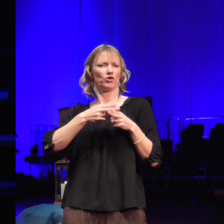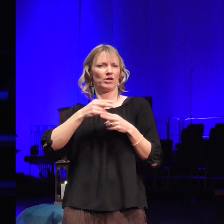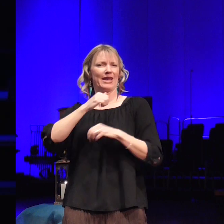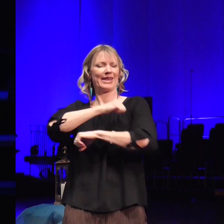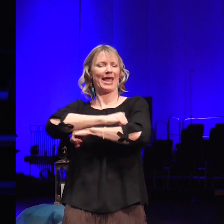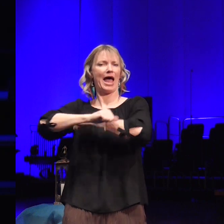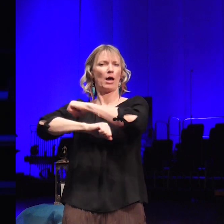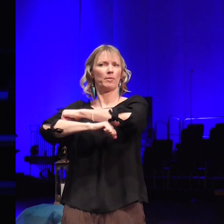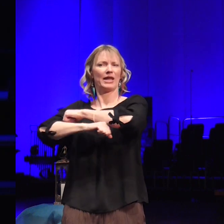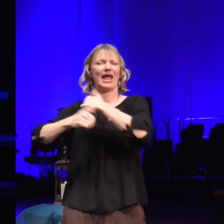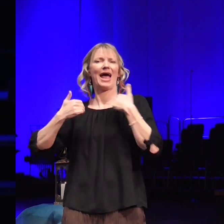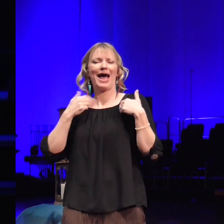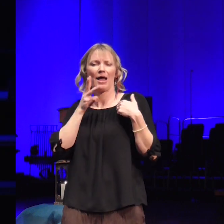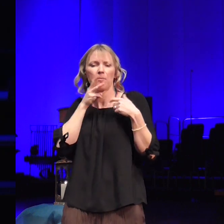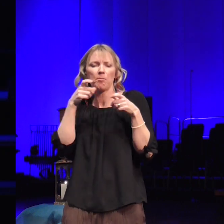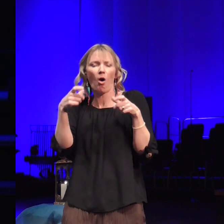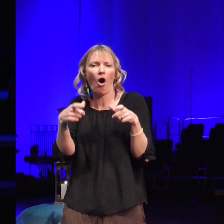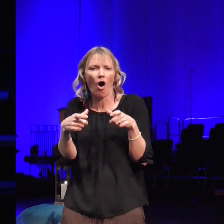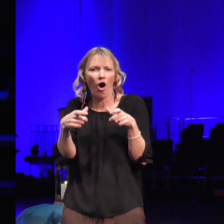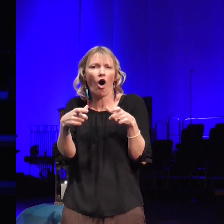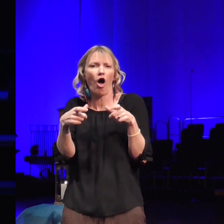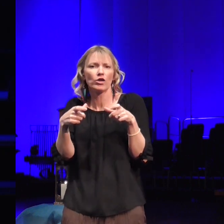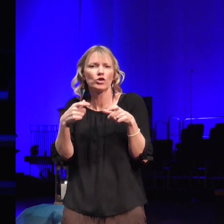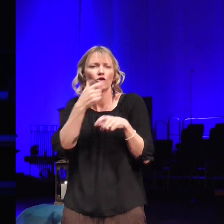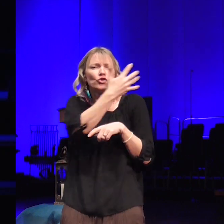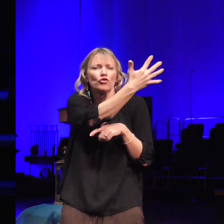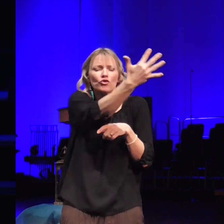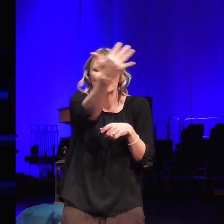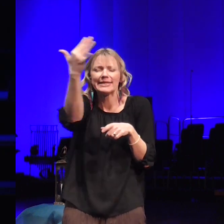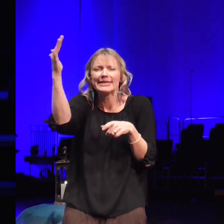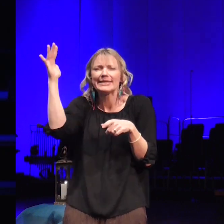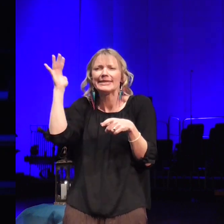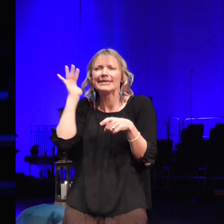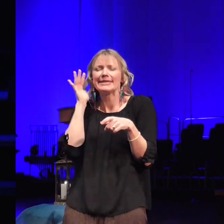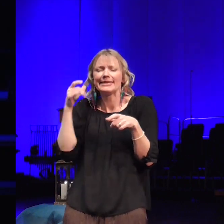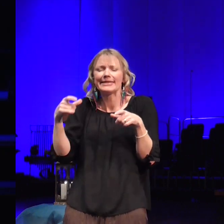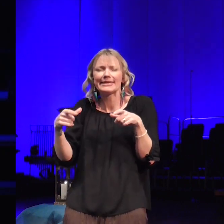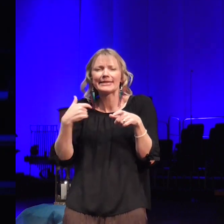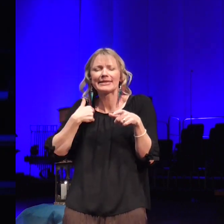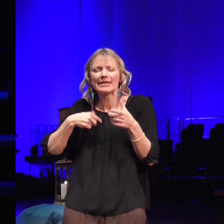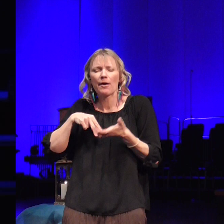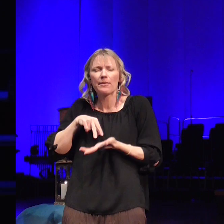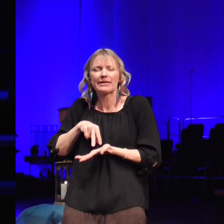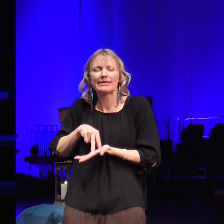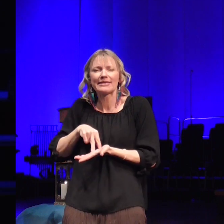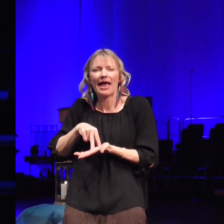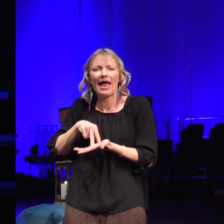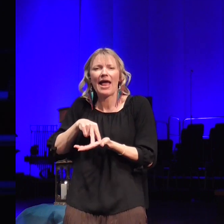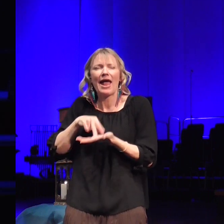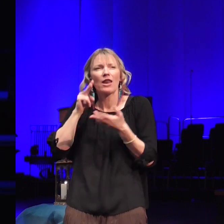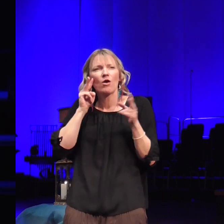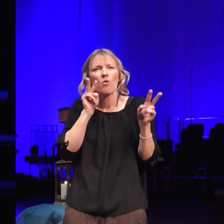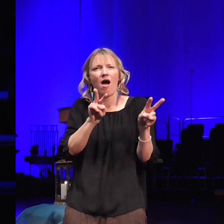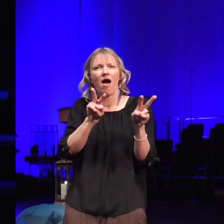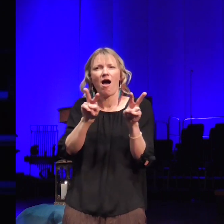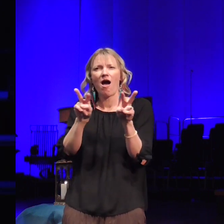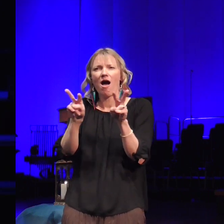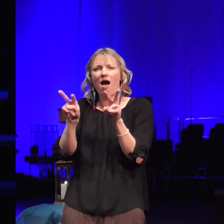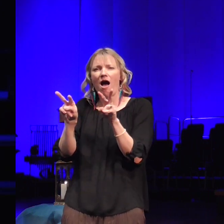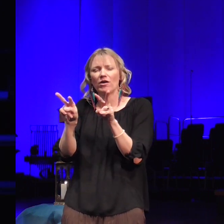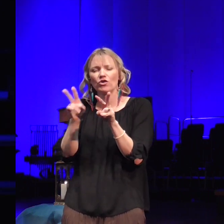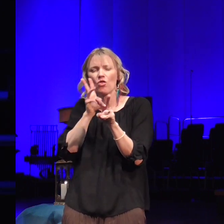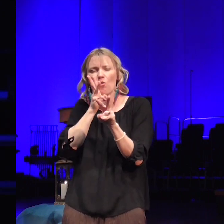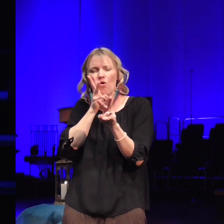was a pond, and it was tree-lined. It was a round pond, and I would stand there and watch the still